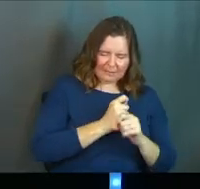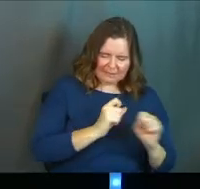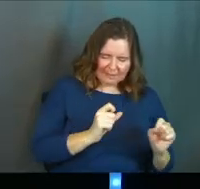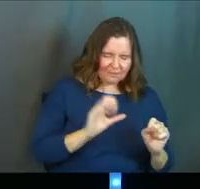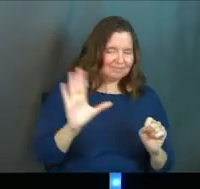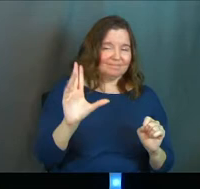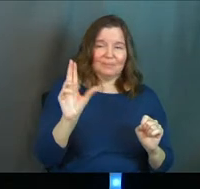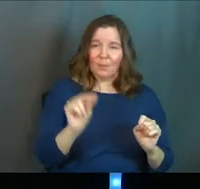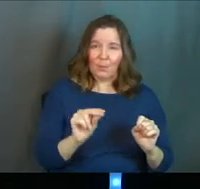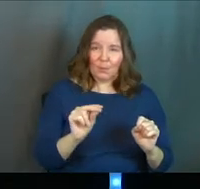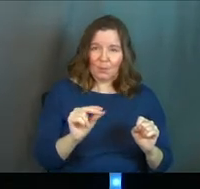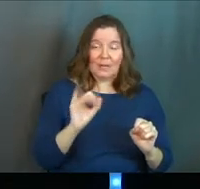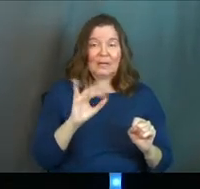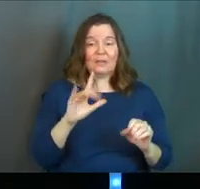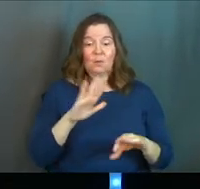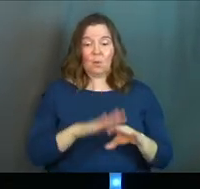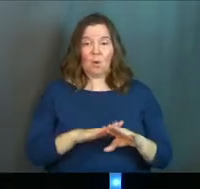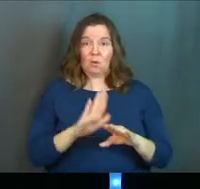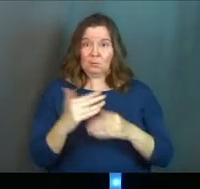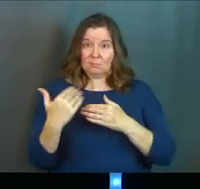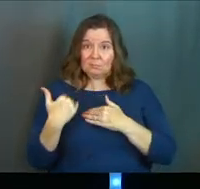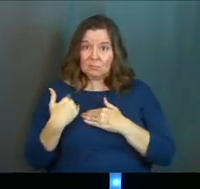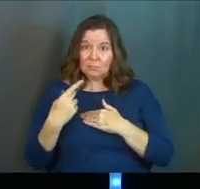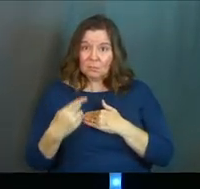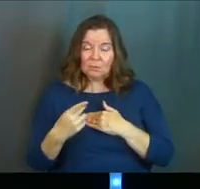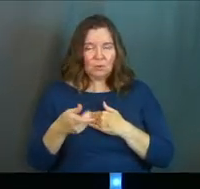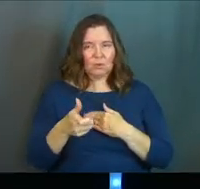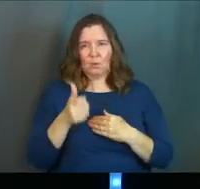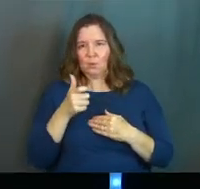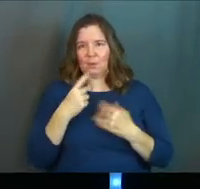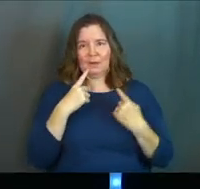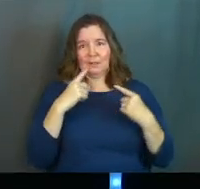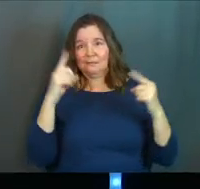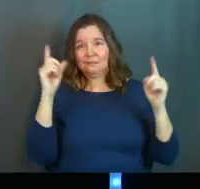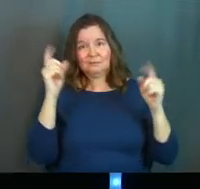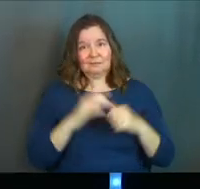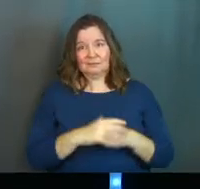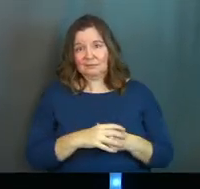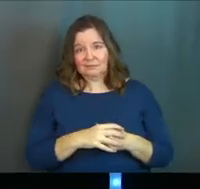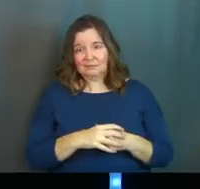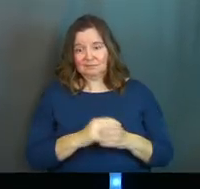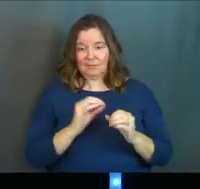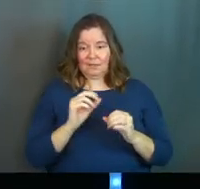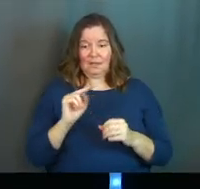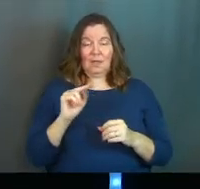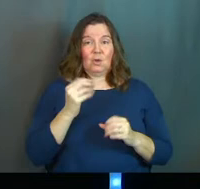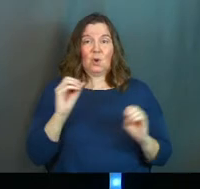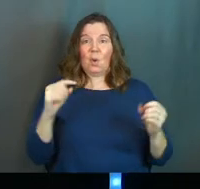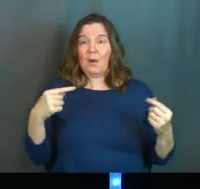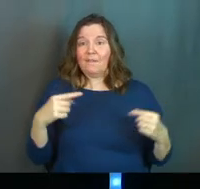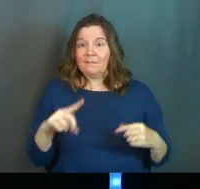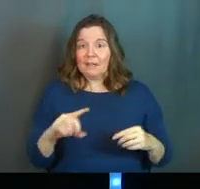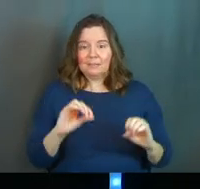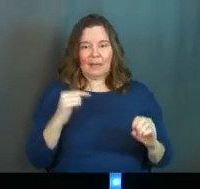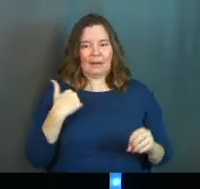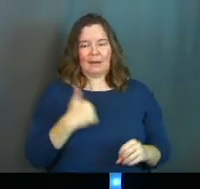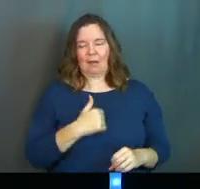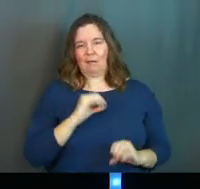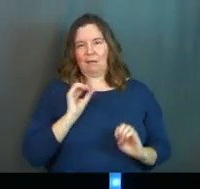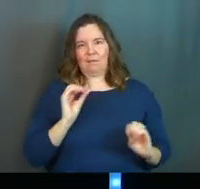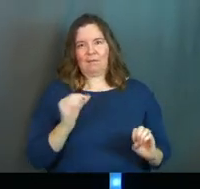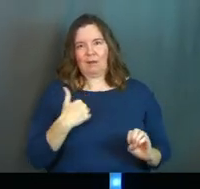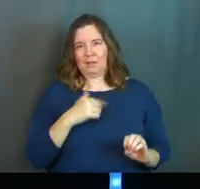saved. Nope. And if it was on you, you wouldn't get it done. No offense, but none of us